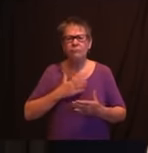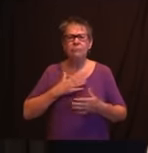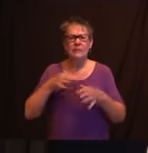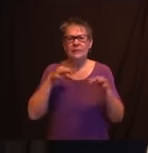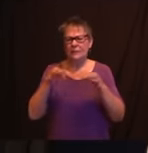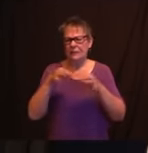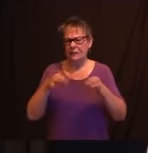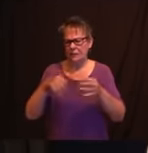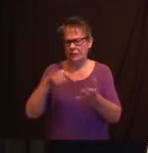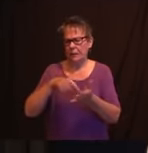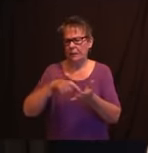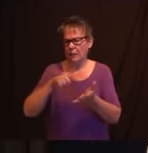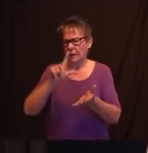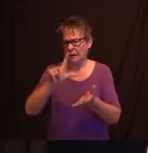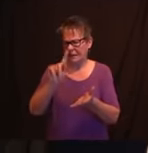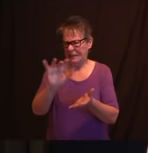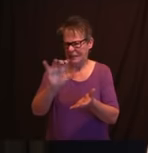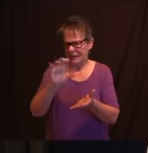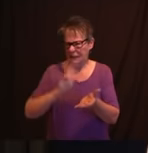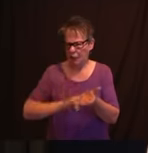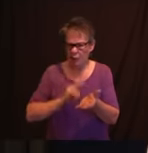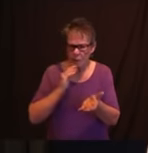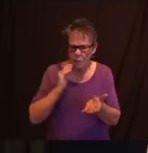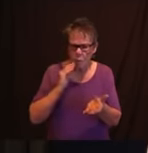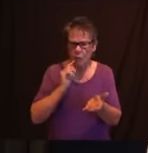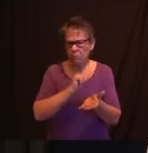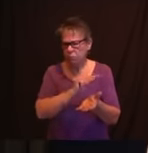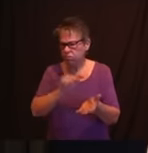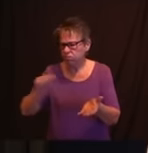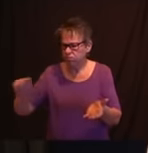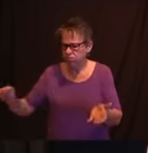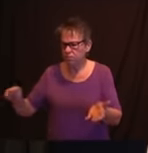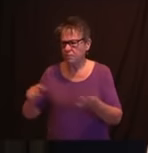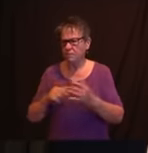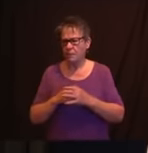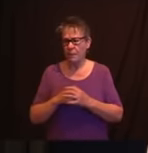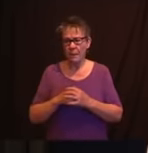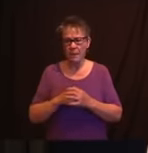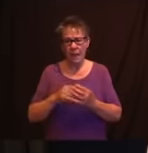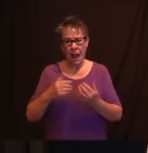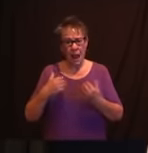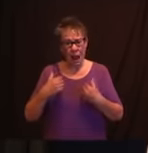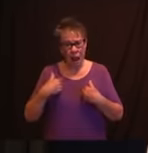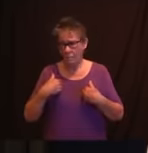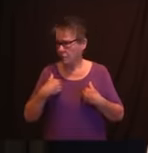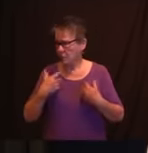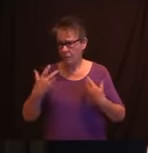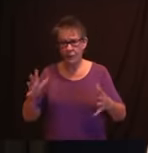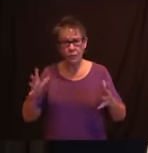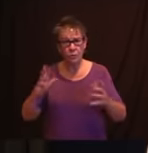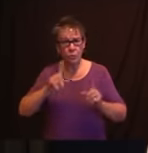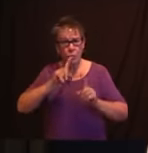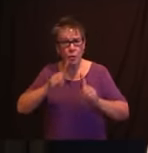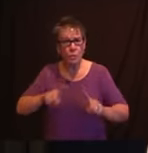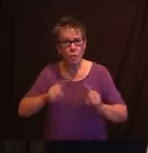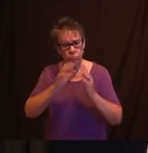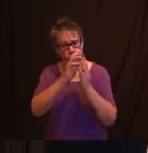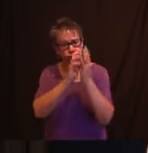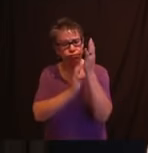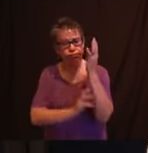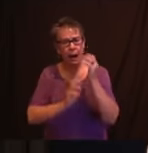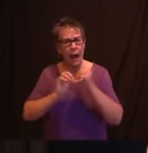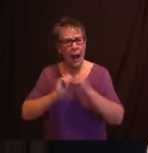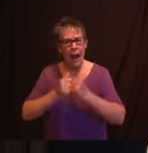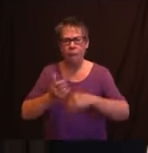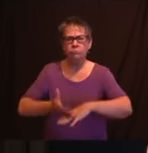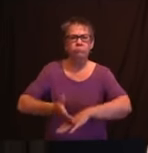today, which is a very thorough jumping off point for the road ahead. In appreciation of the Governor, the Commissioner, and